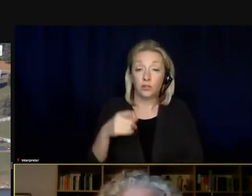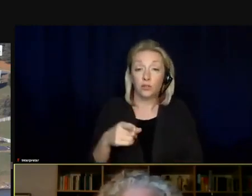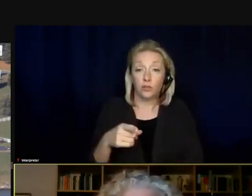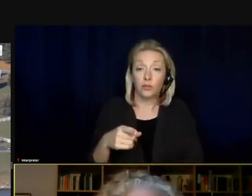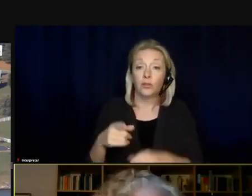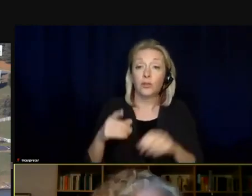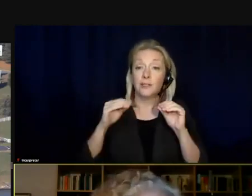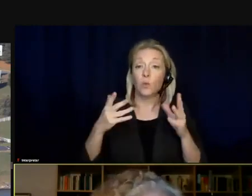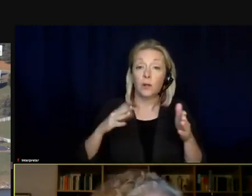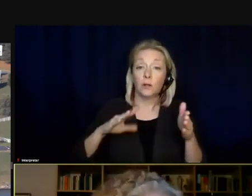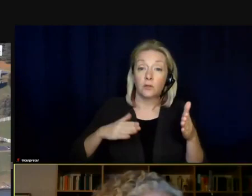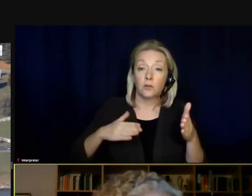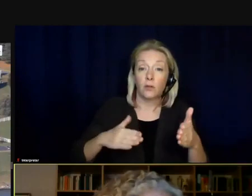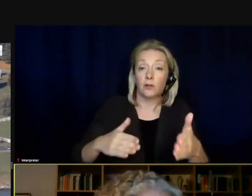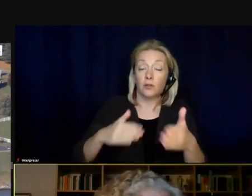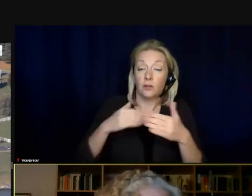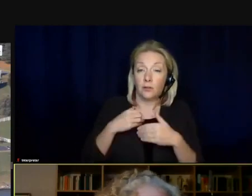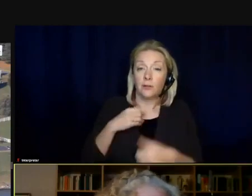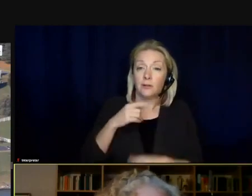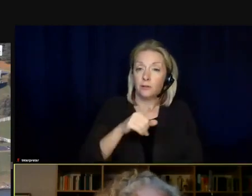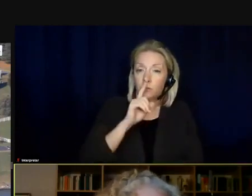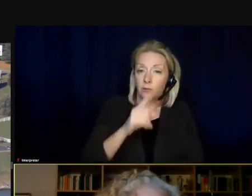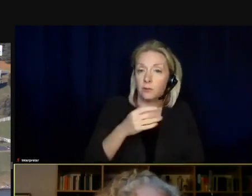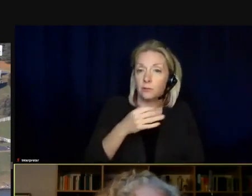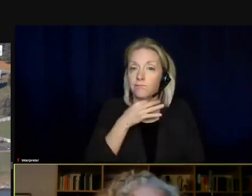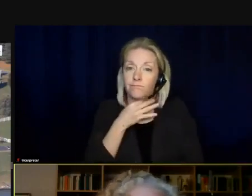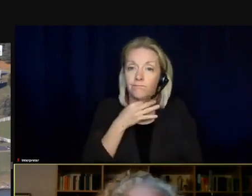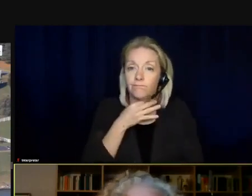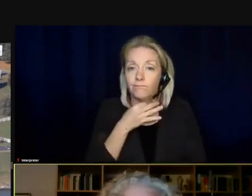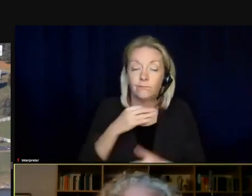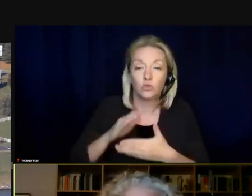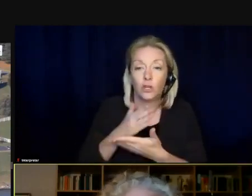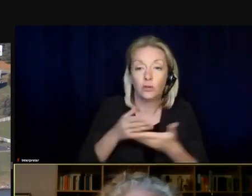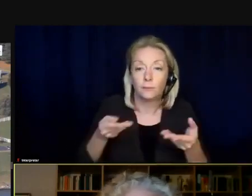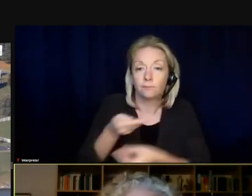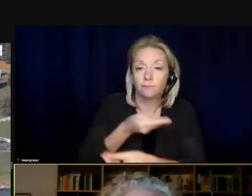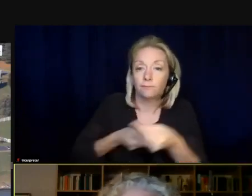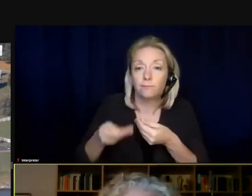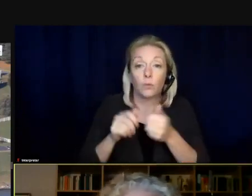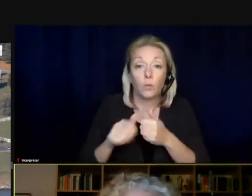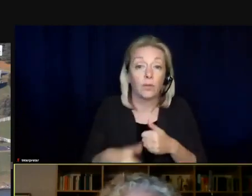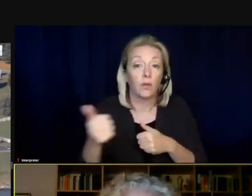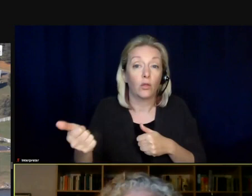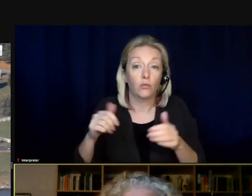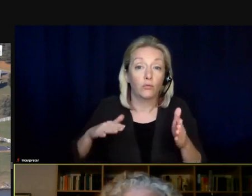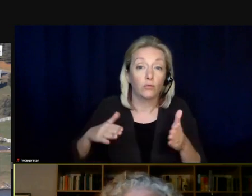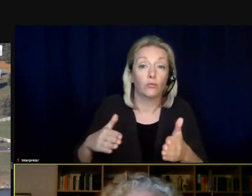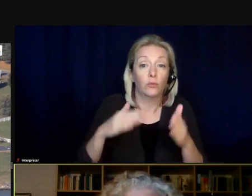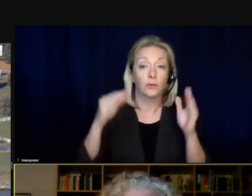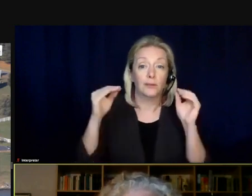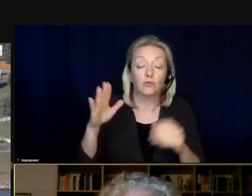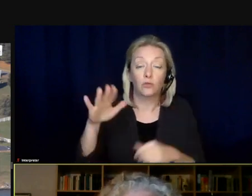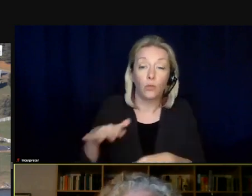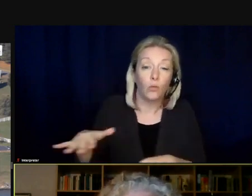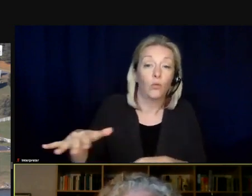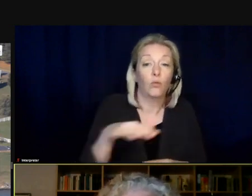culinary arts, and he was very interested in sharing materials with other people around the country who are